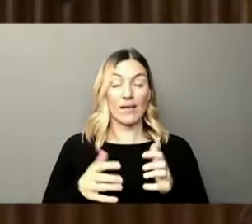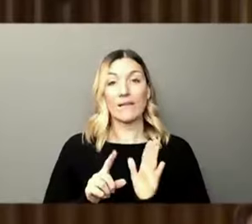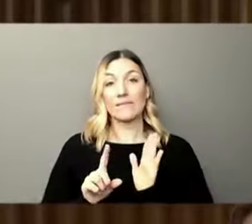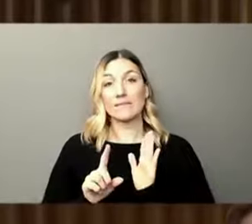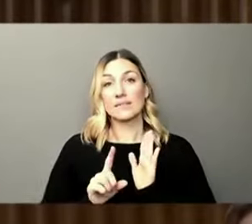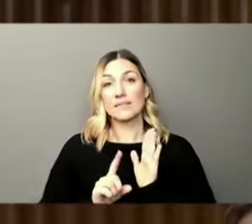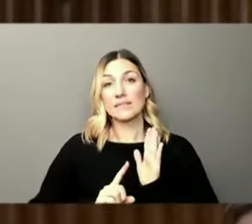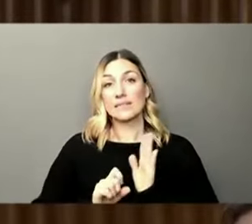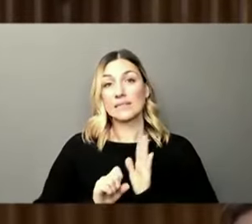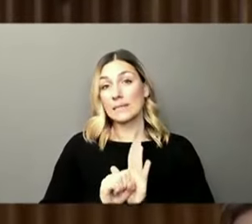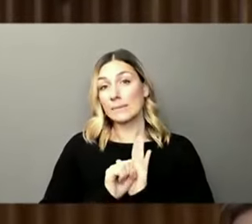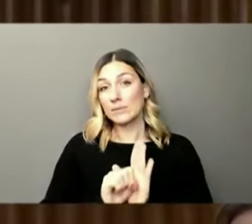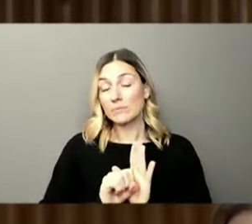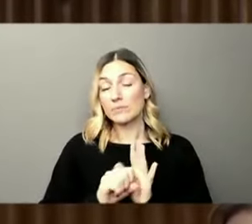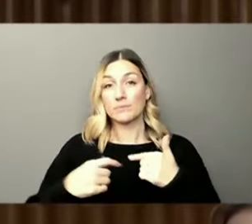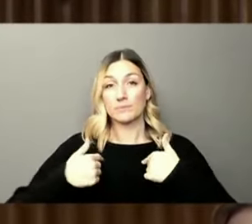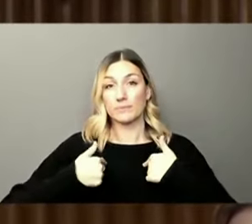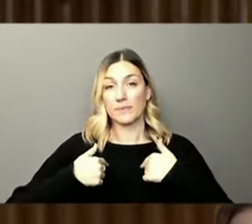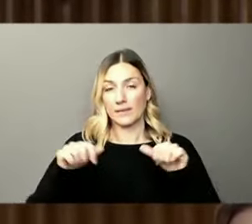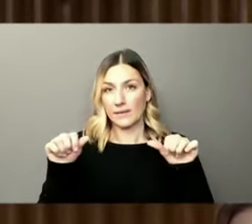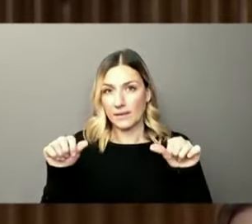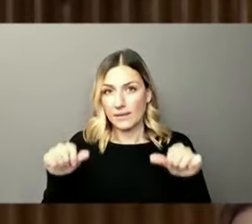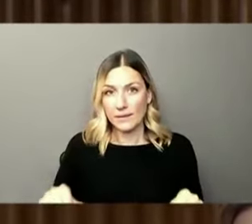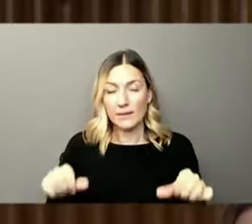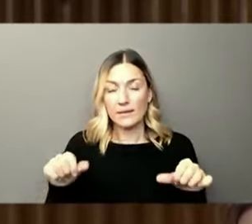and I'm able to get